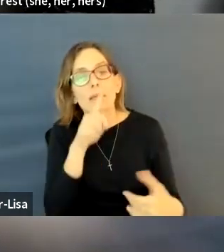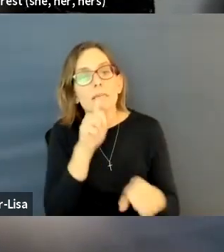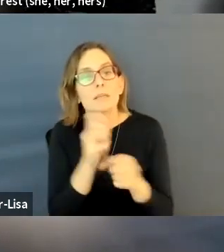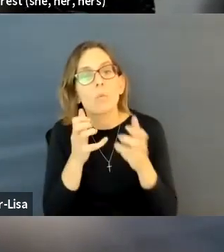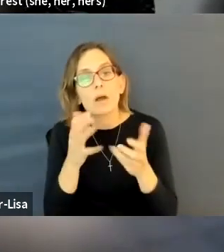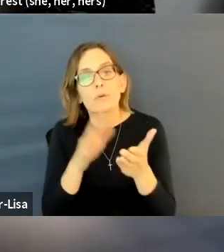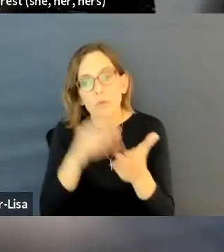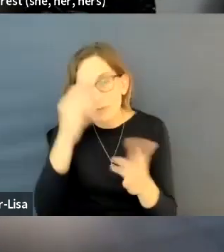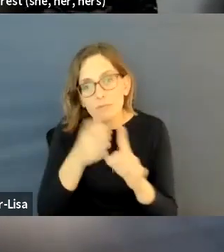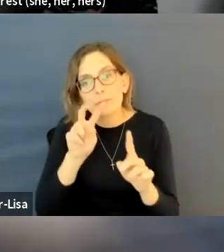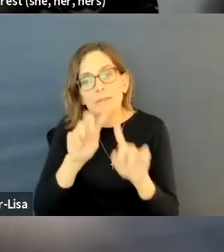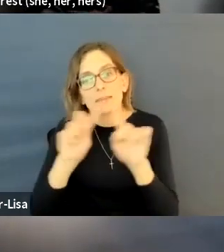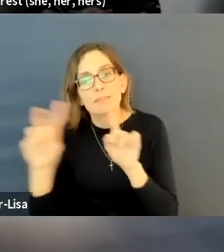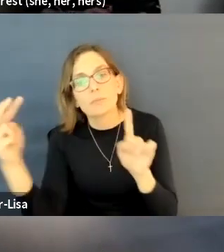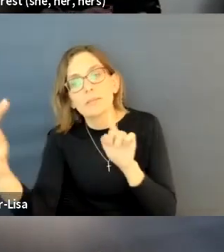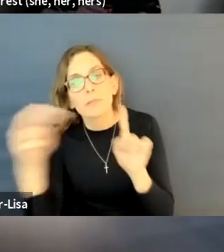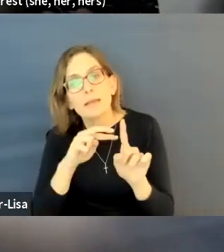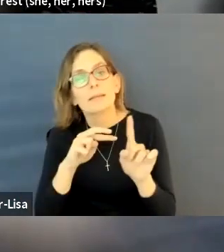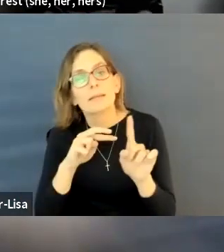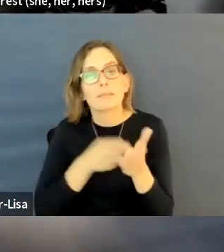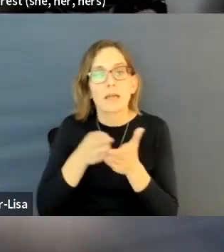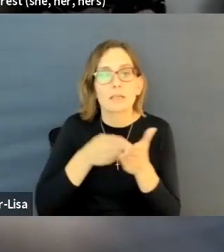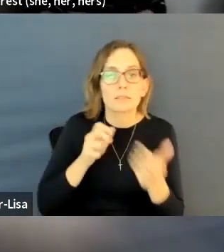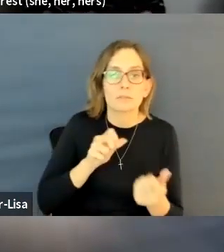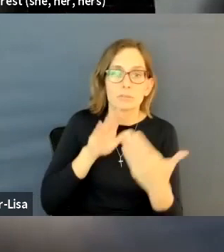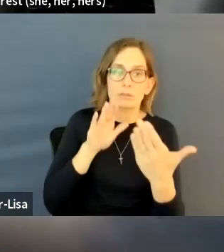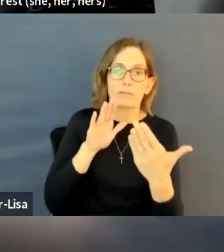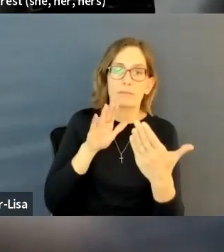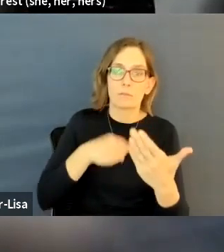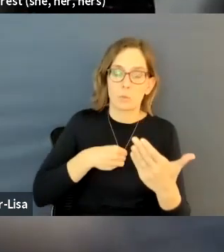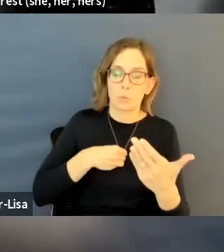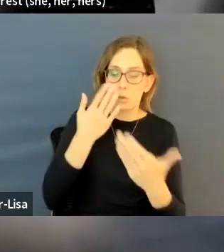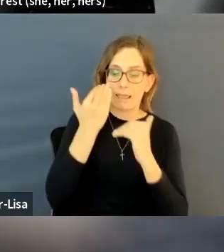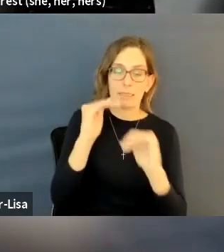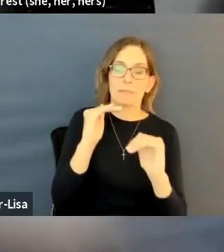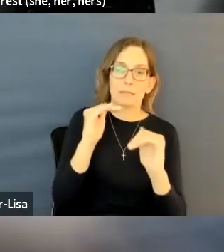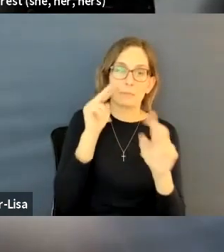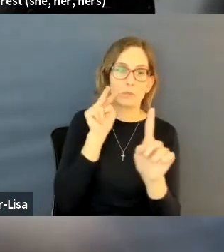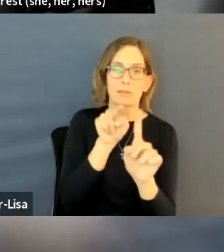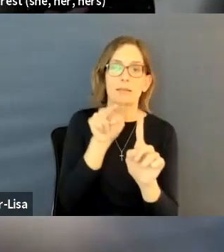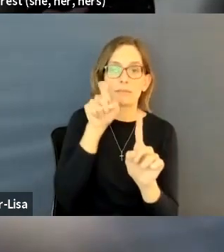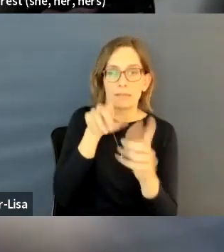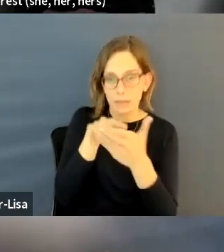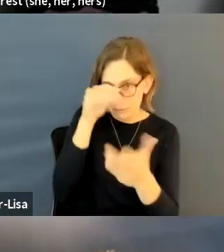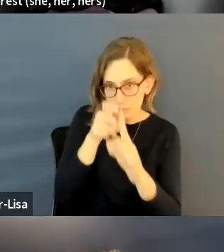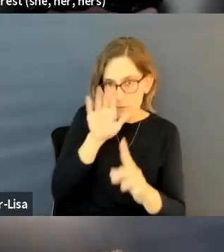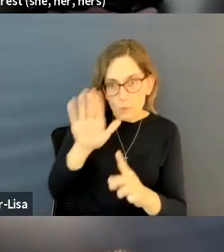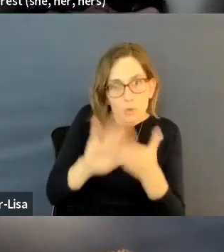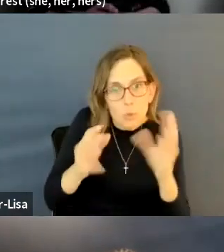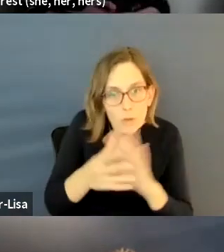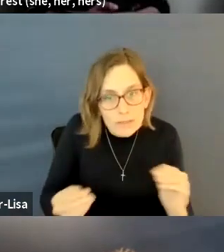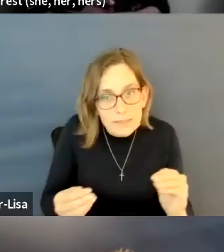lot of different perspectives. Honestly, I've been approaching this from a very white limited perspective. I need to learn from your story.